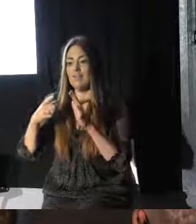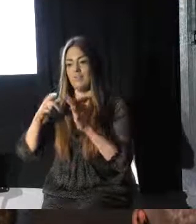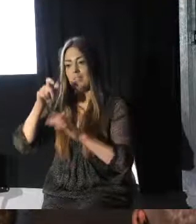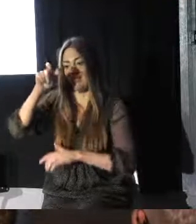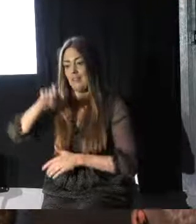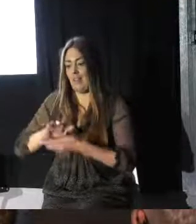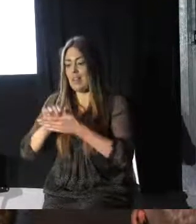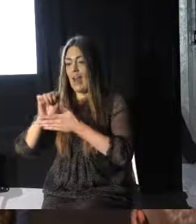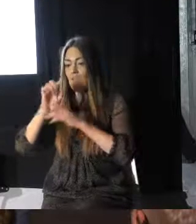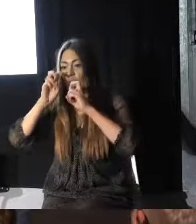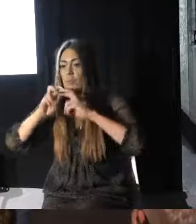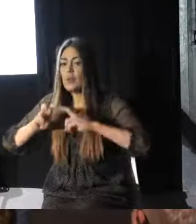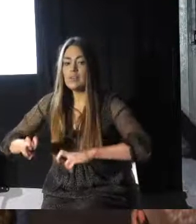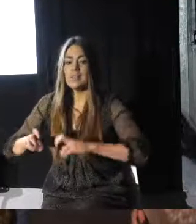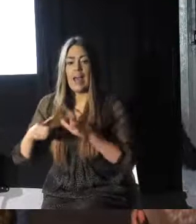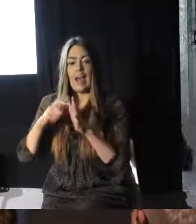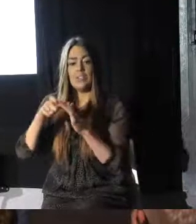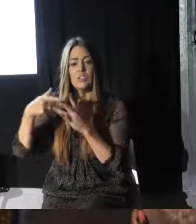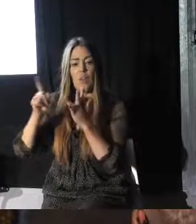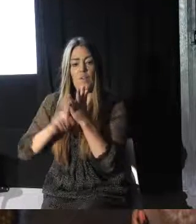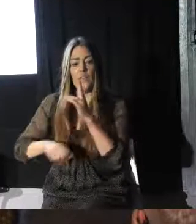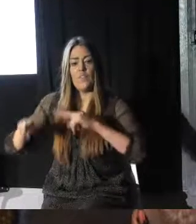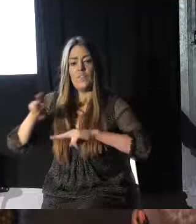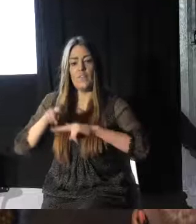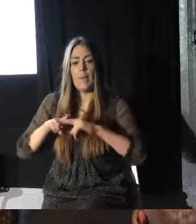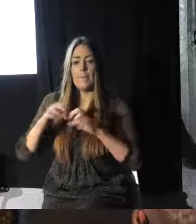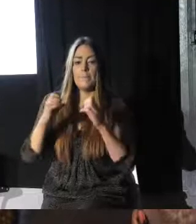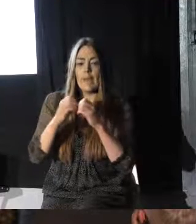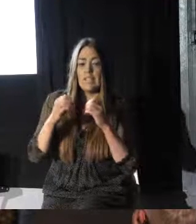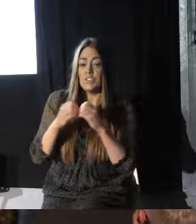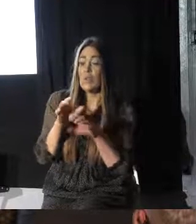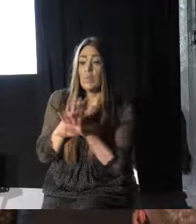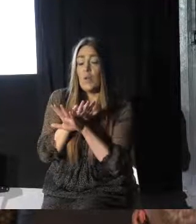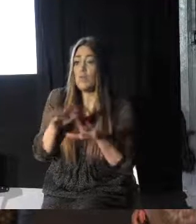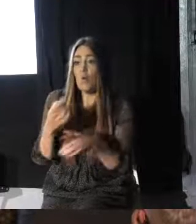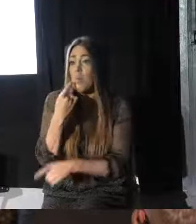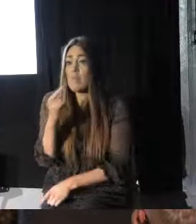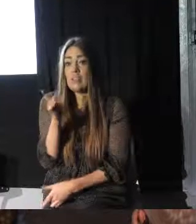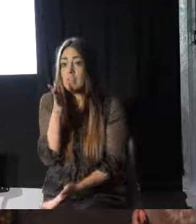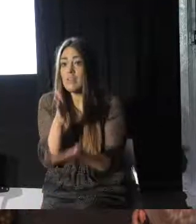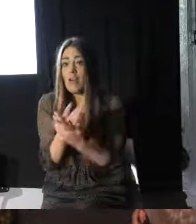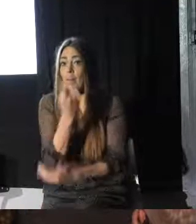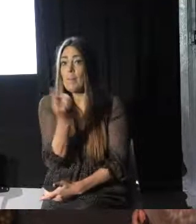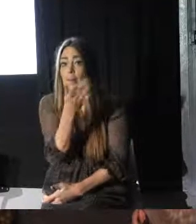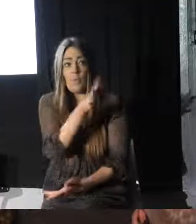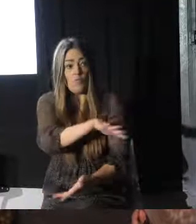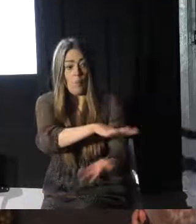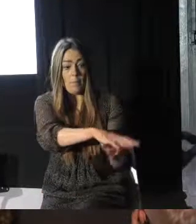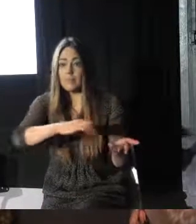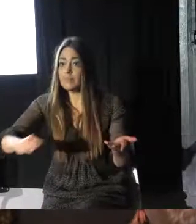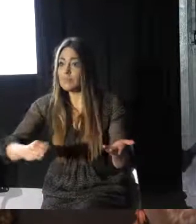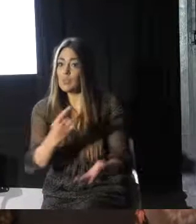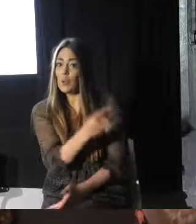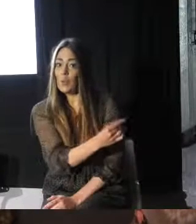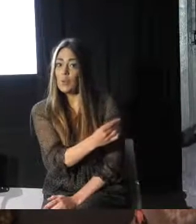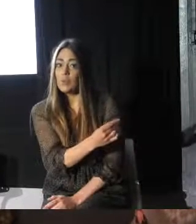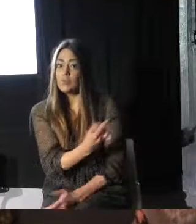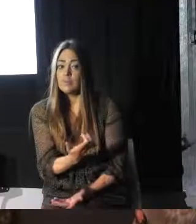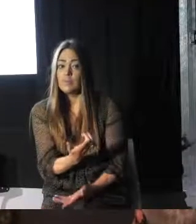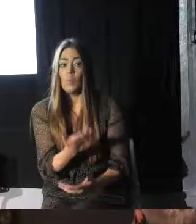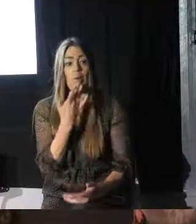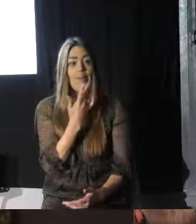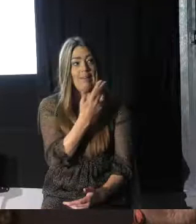Adolf Bastian, not monuments, not even mentioned the people from whom they took those objects in the 1860s